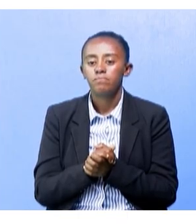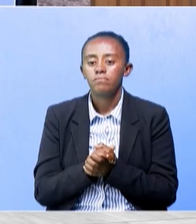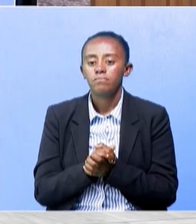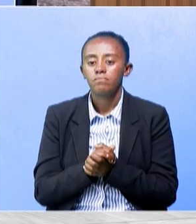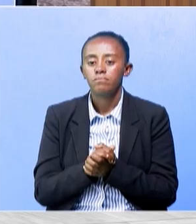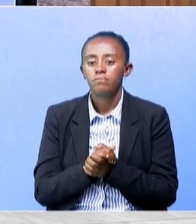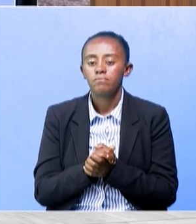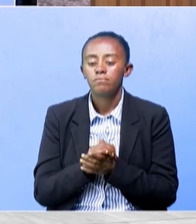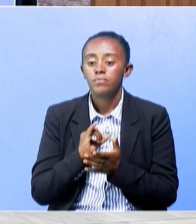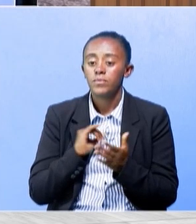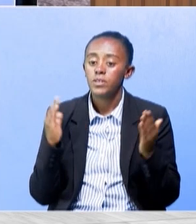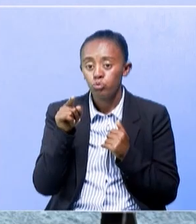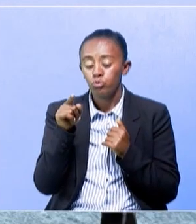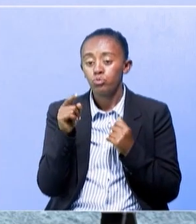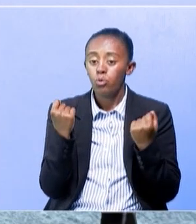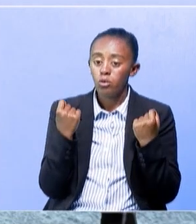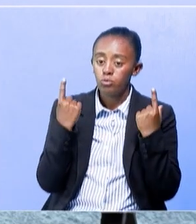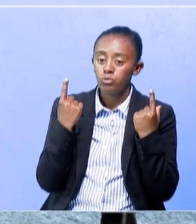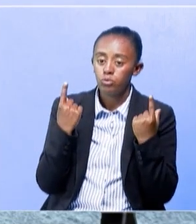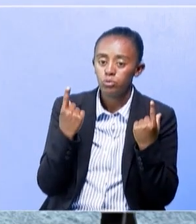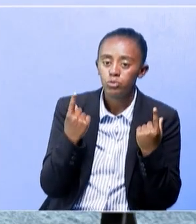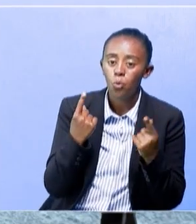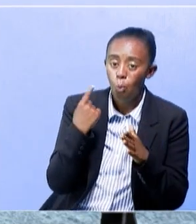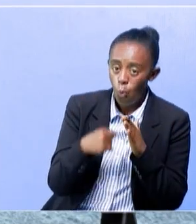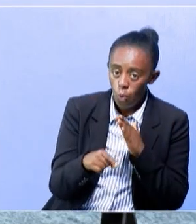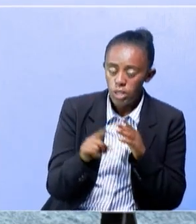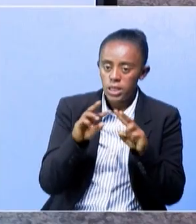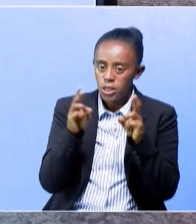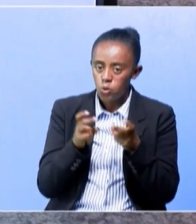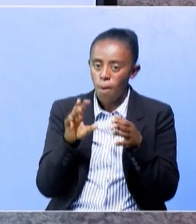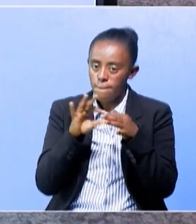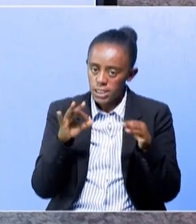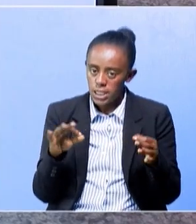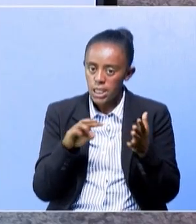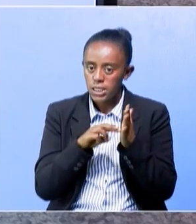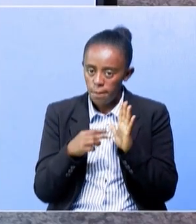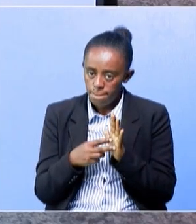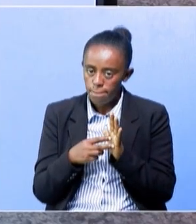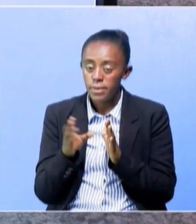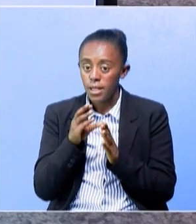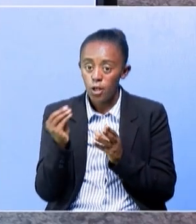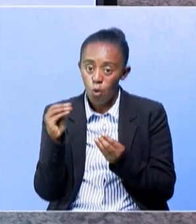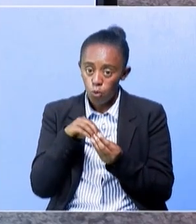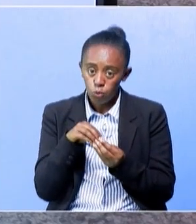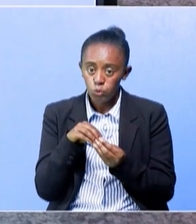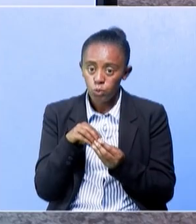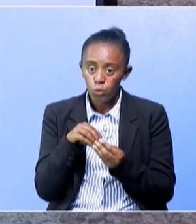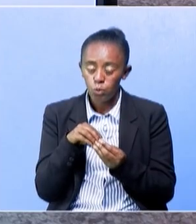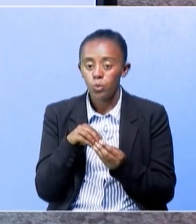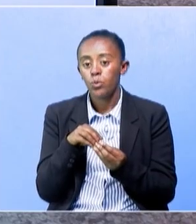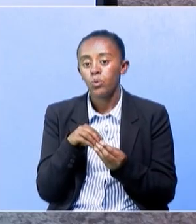Look, I hope you understood what topic sentence means and also